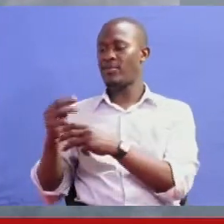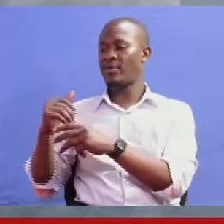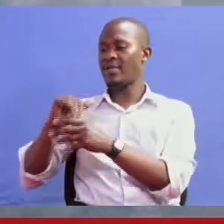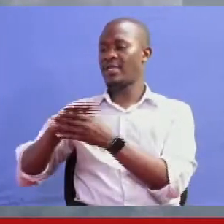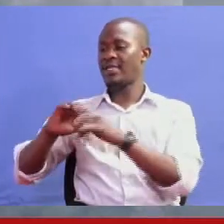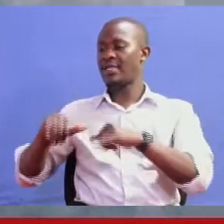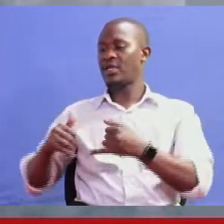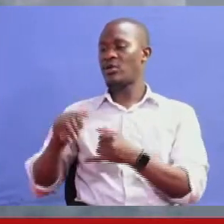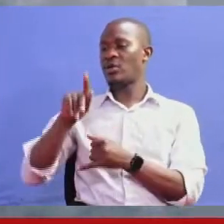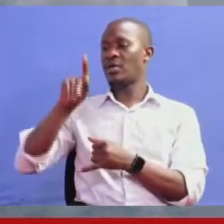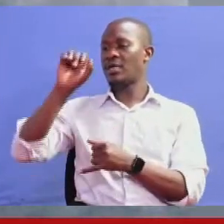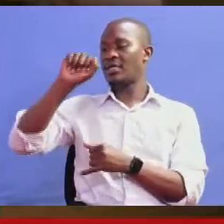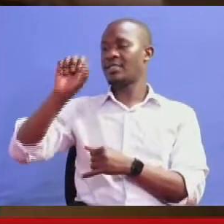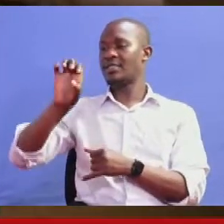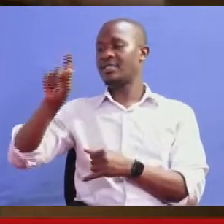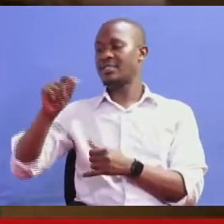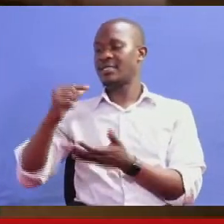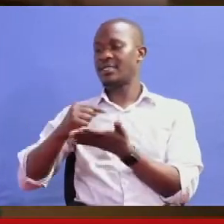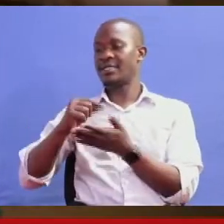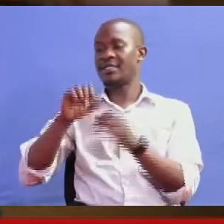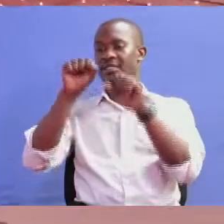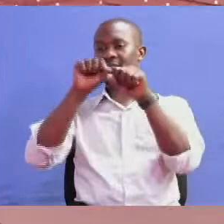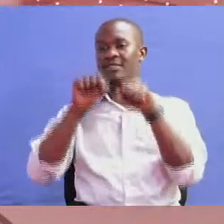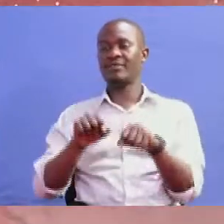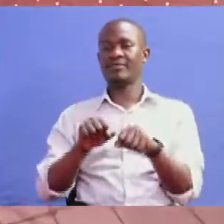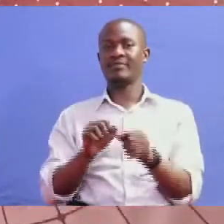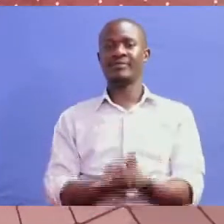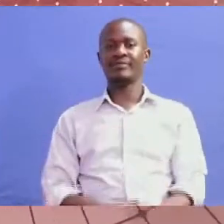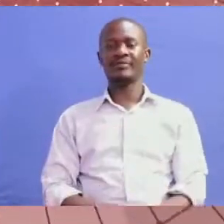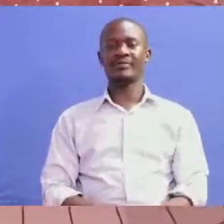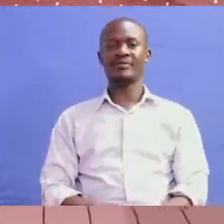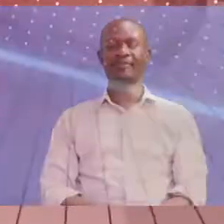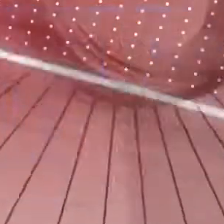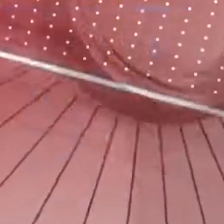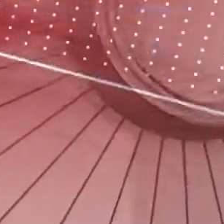new KCAC grading system.